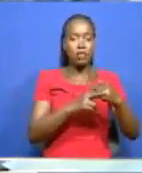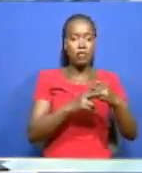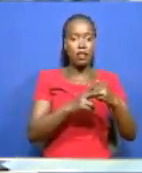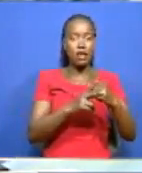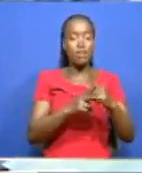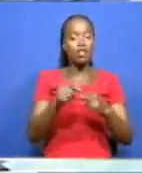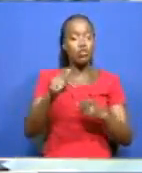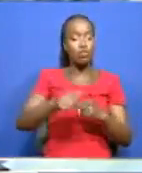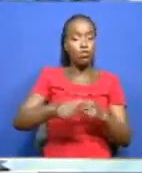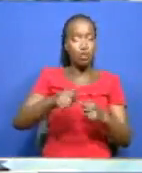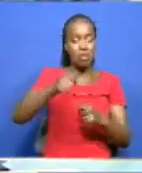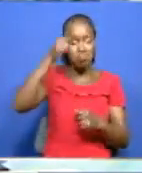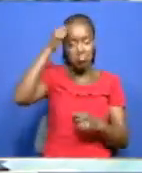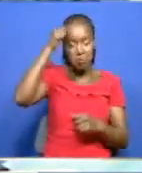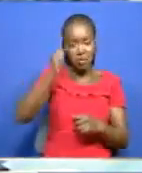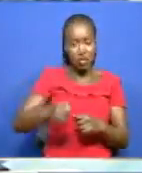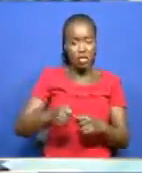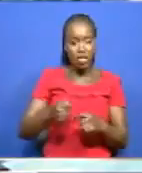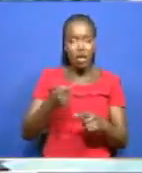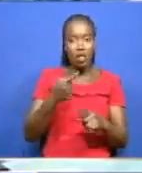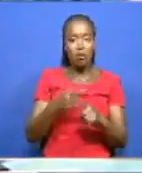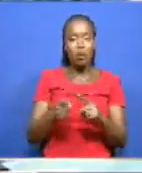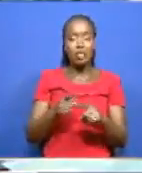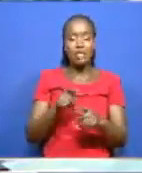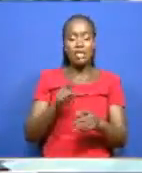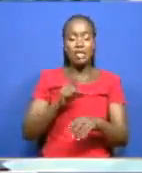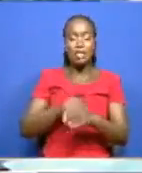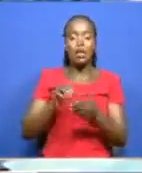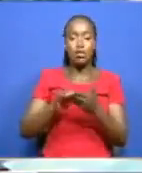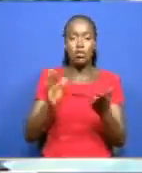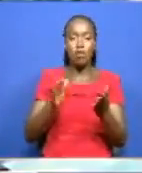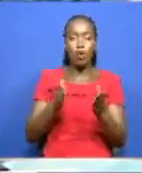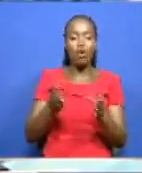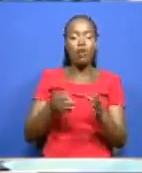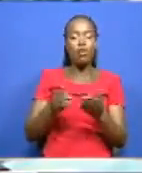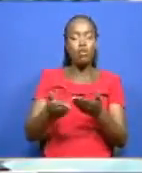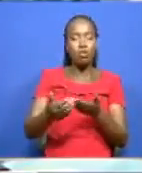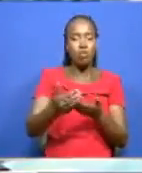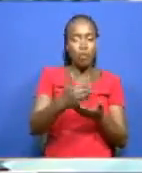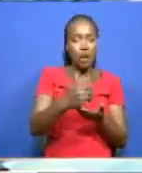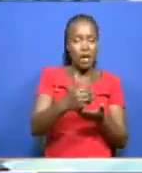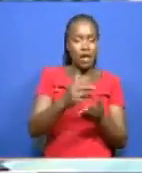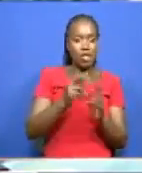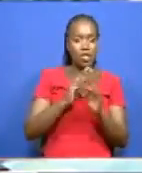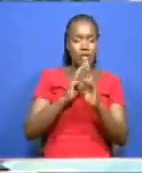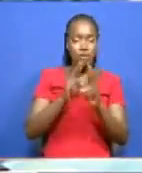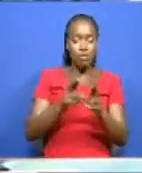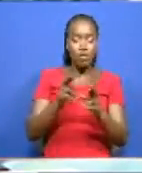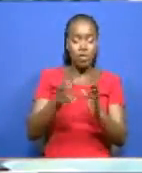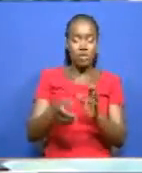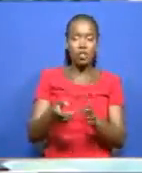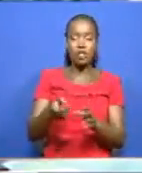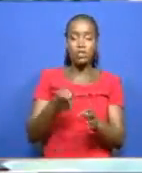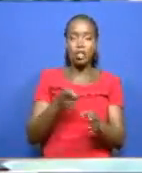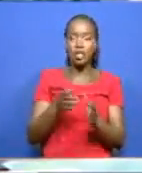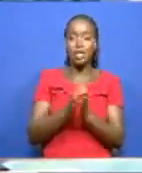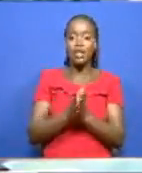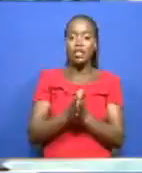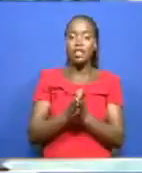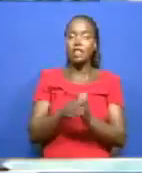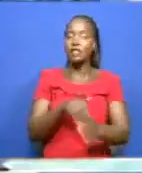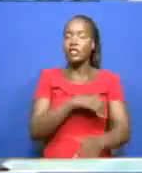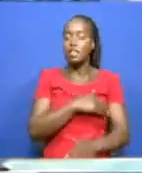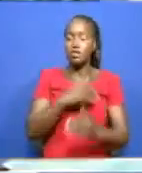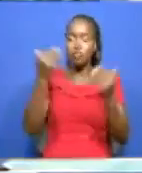sentenced today, but the prosecution sought more time to compile its report, which the court granted. Milimani Court Chief Magistrate Francis Andayi